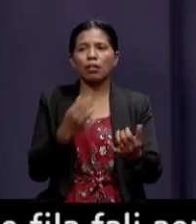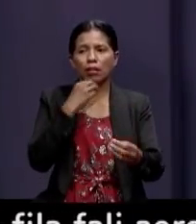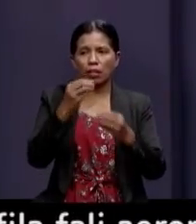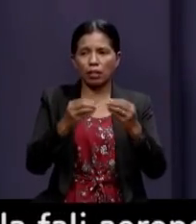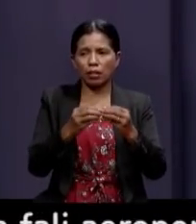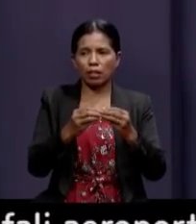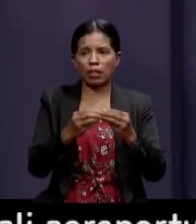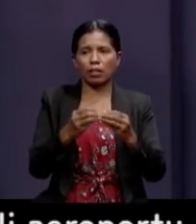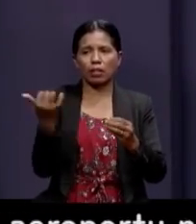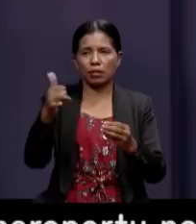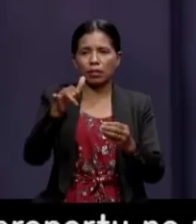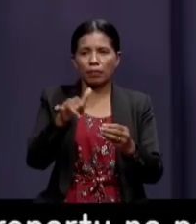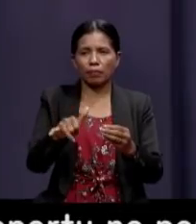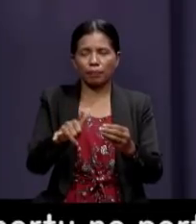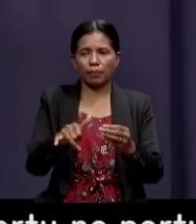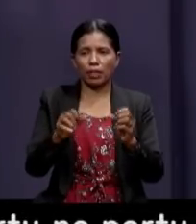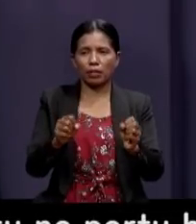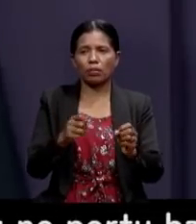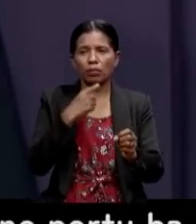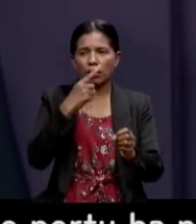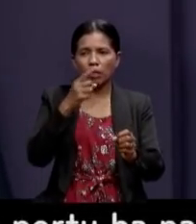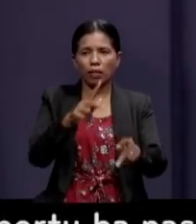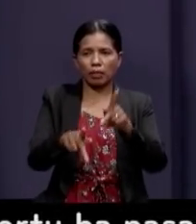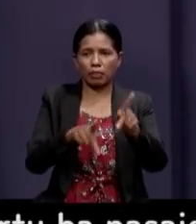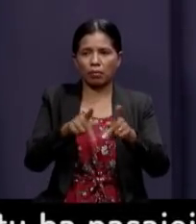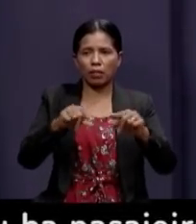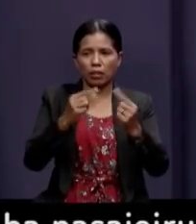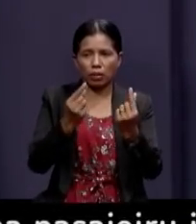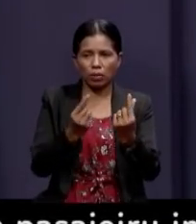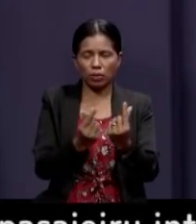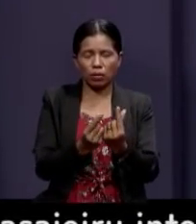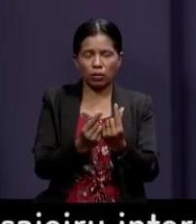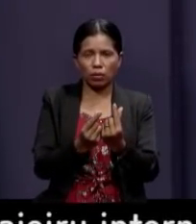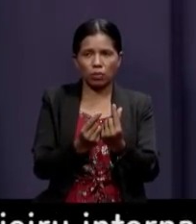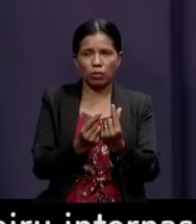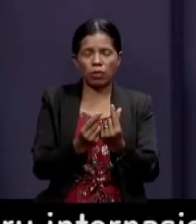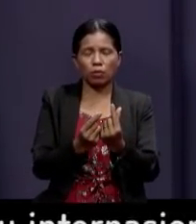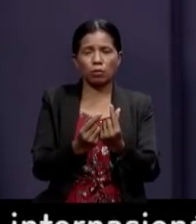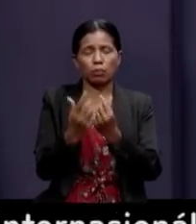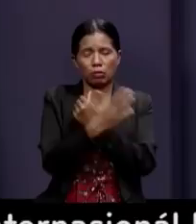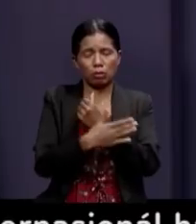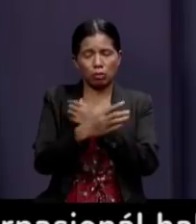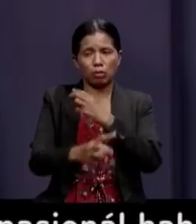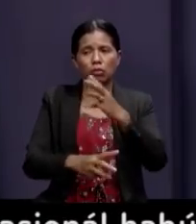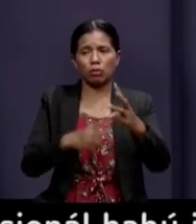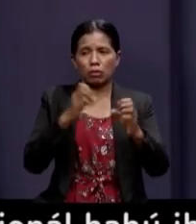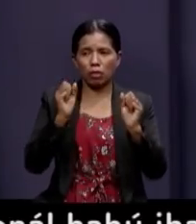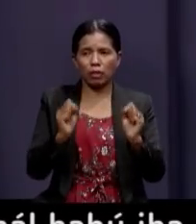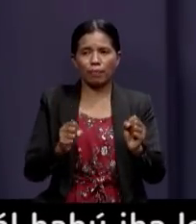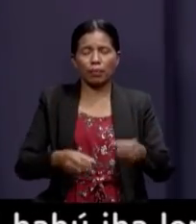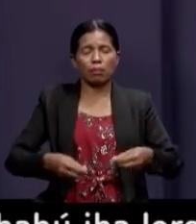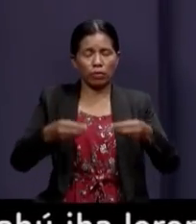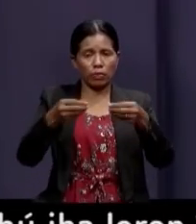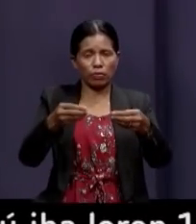that this incidence of this condition in this age group is higher than we've seen in the UK data, which we used to base our